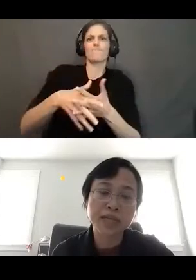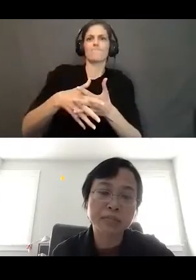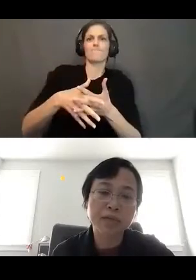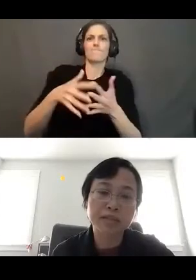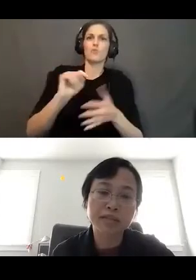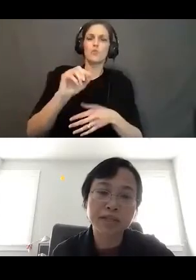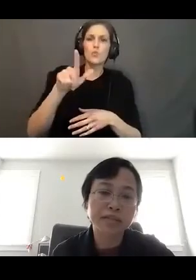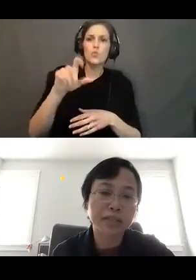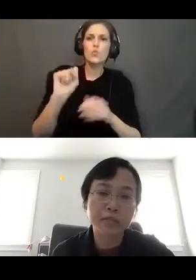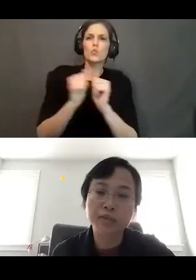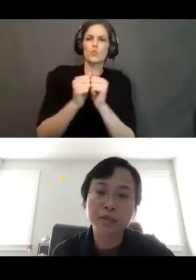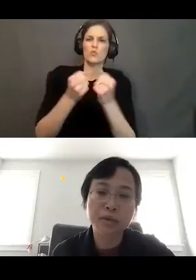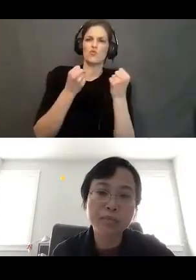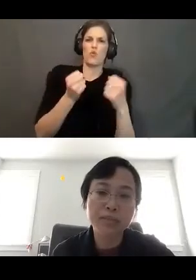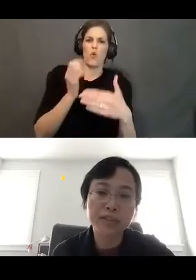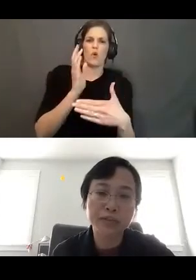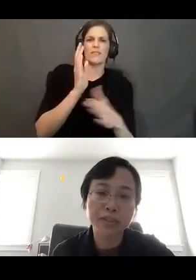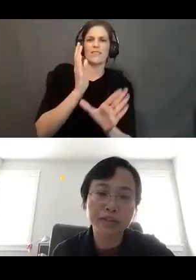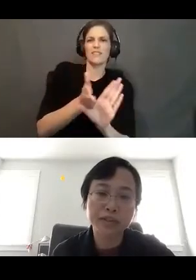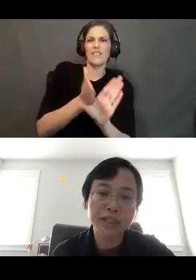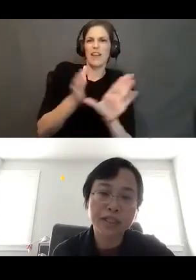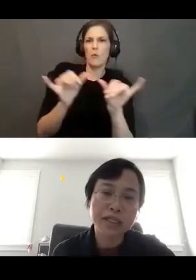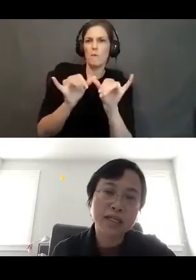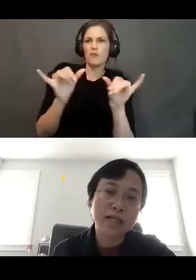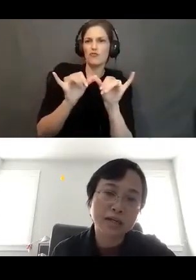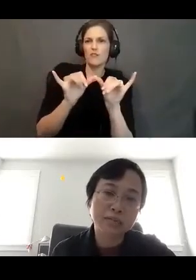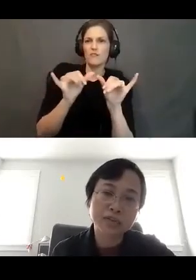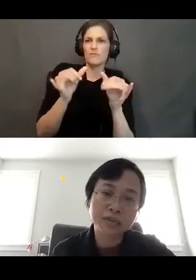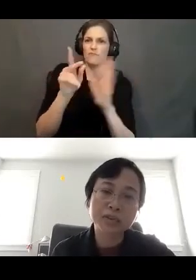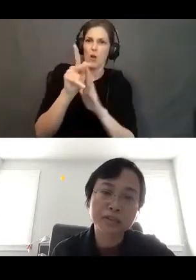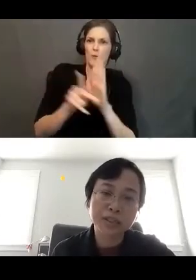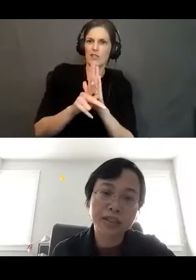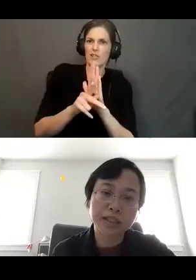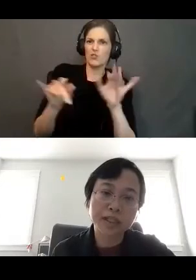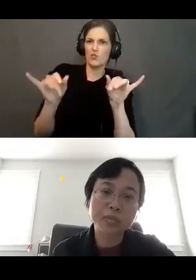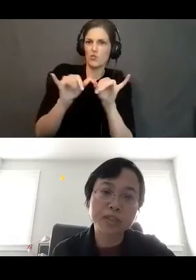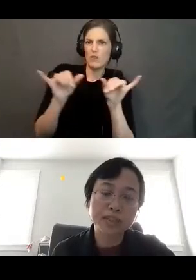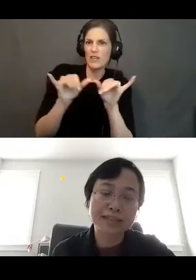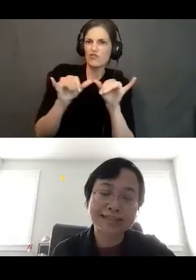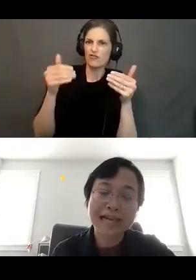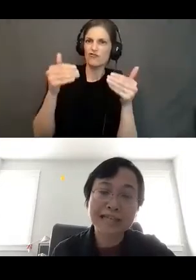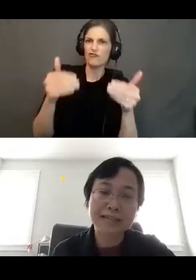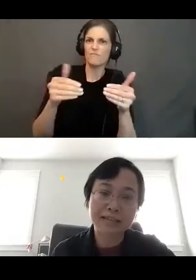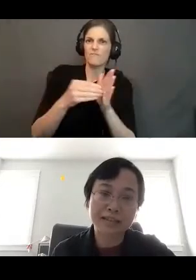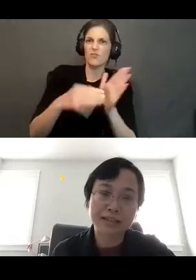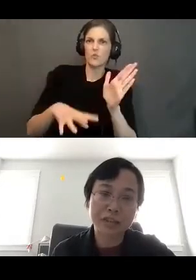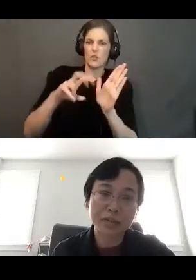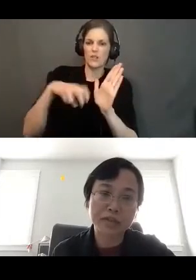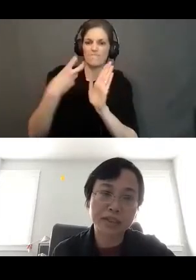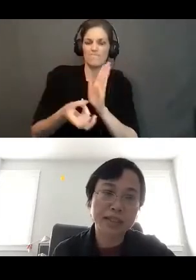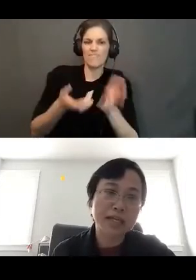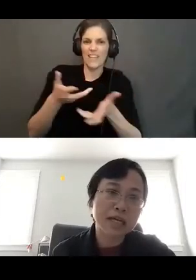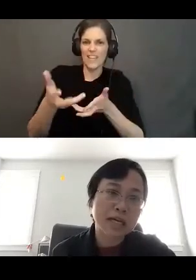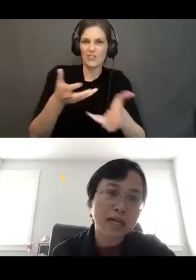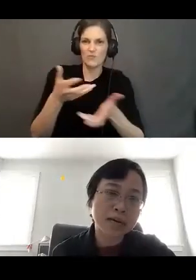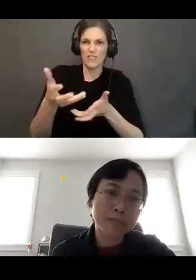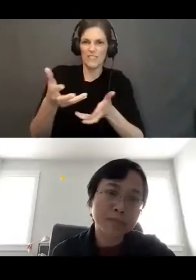strong psychometric properties to measure student engagement in science learning,